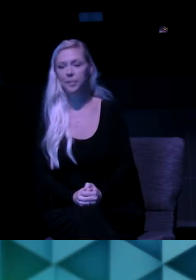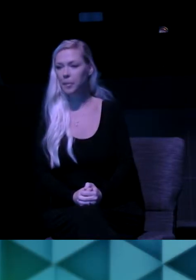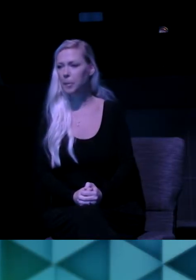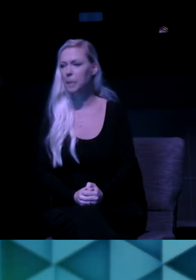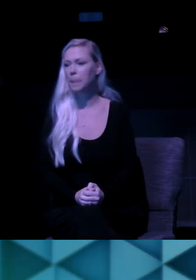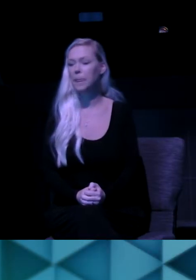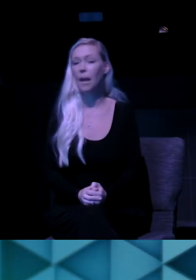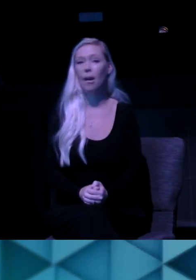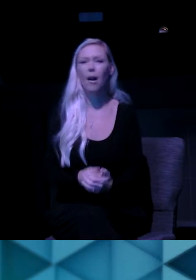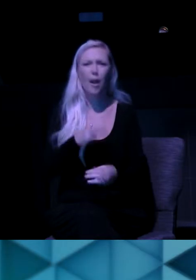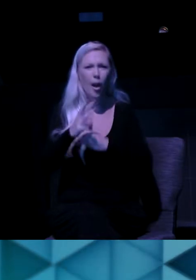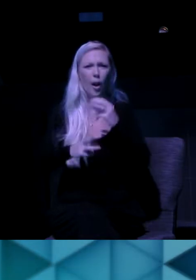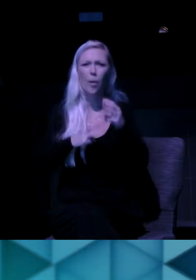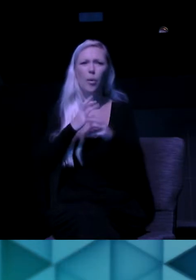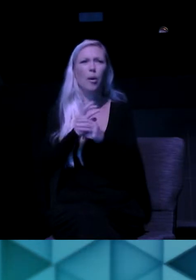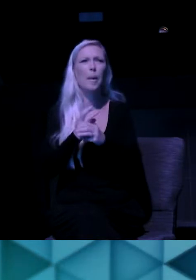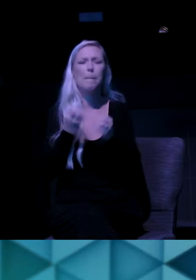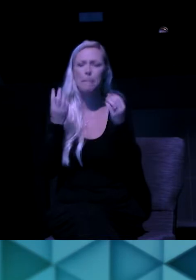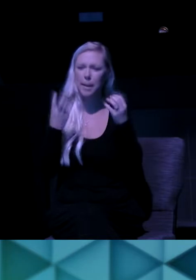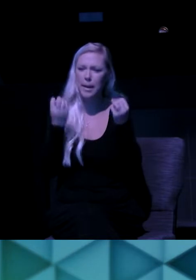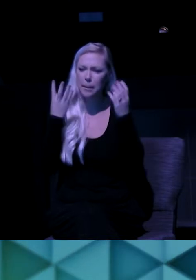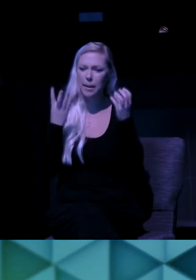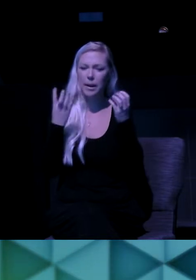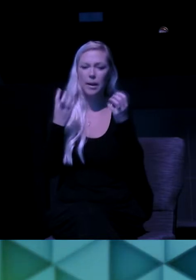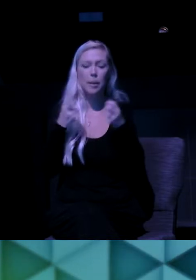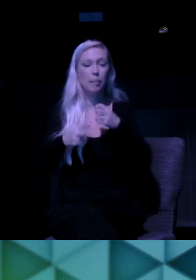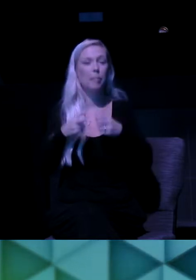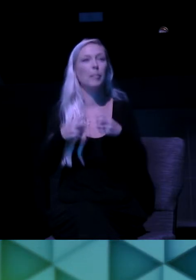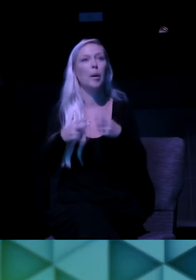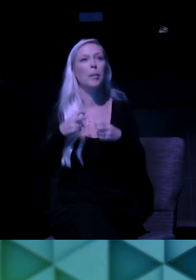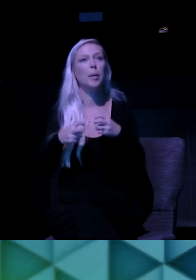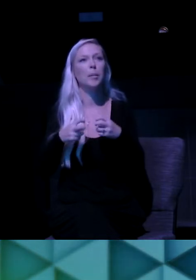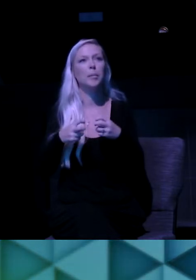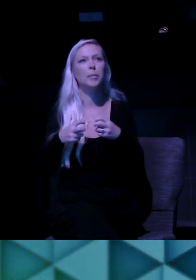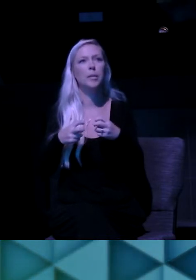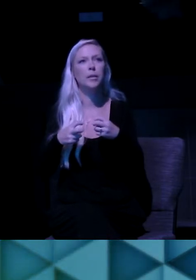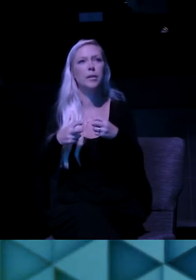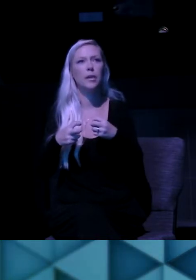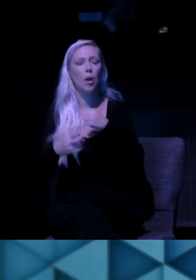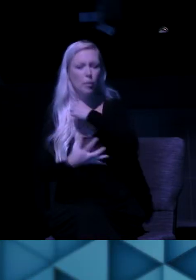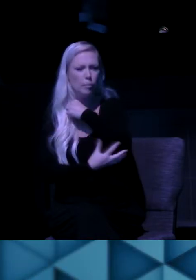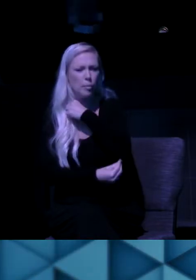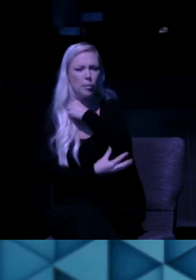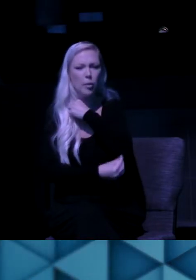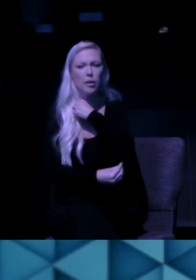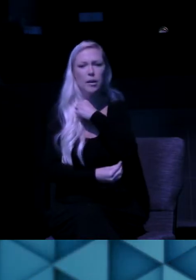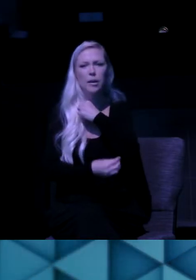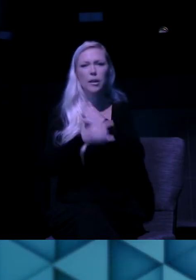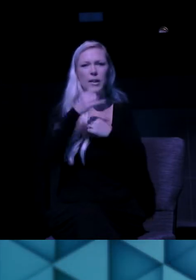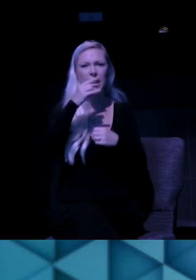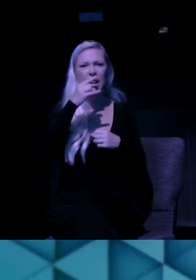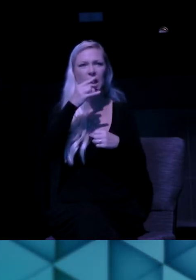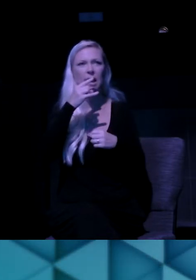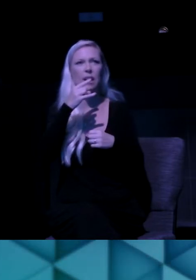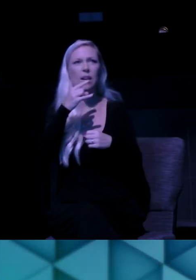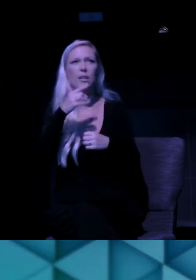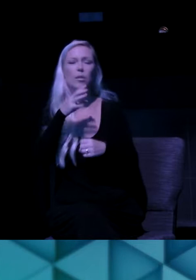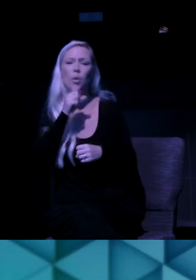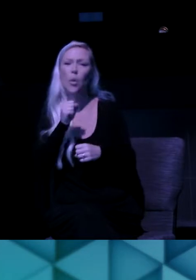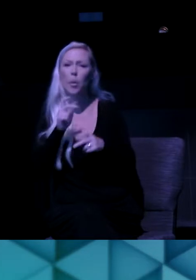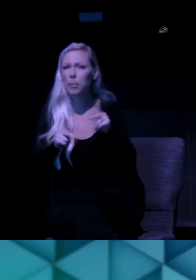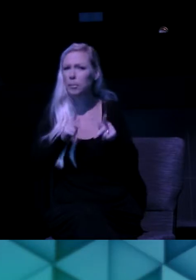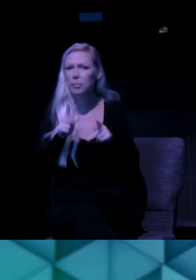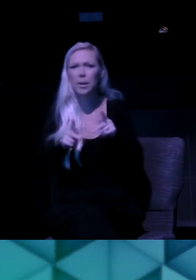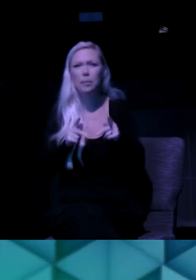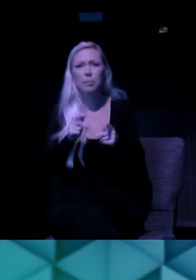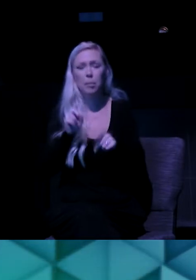In our world today, there are countless things that may tug on your heart. Homelessness, hunger, at-risk children, lonely seniors,